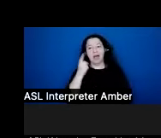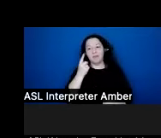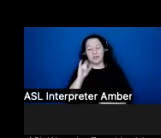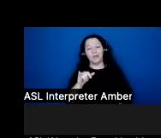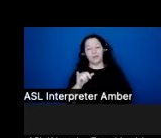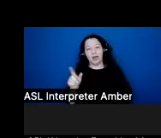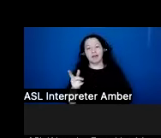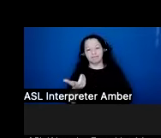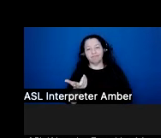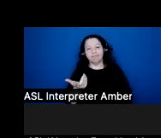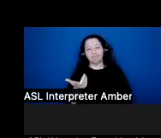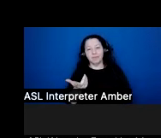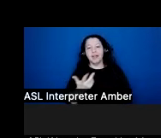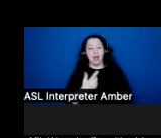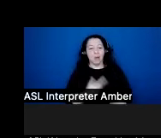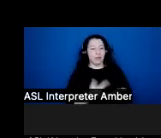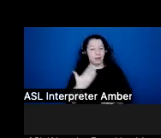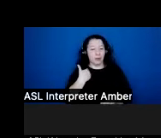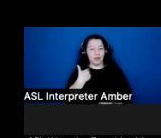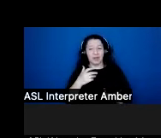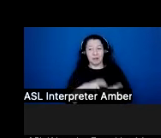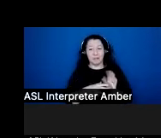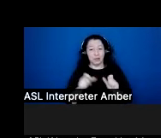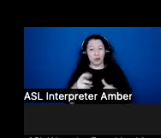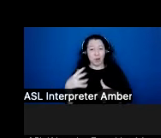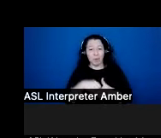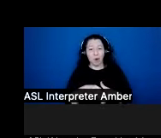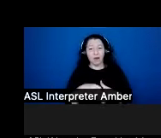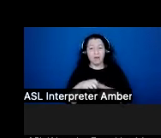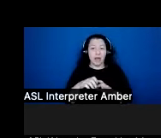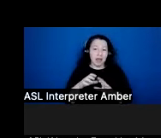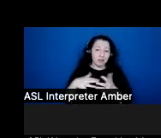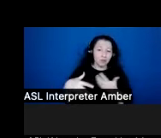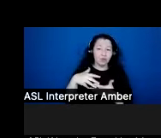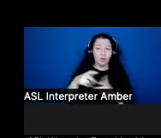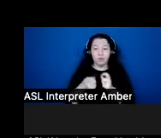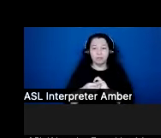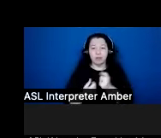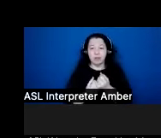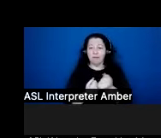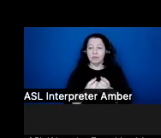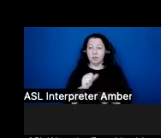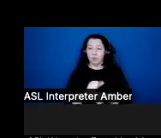And like we talked about previously, that could be part of that social change advocacy work, right? So now we're looking